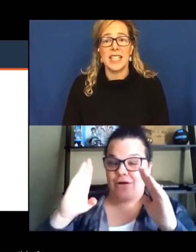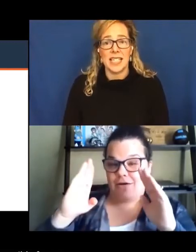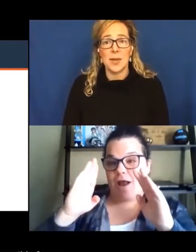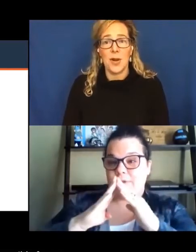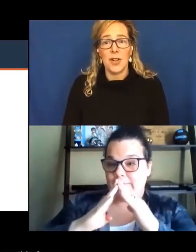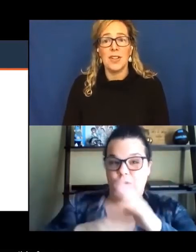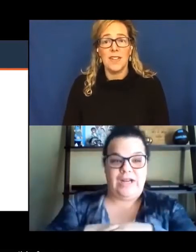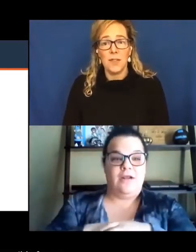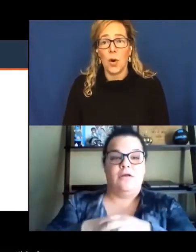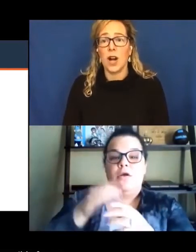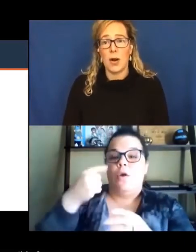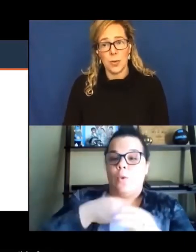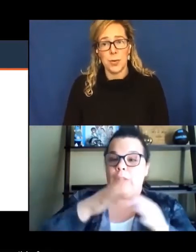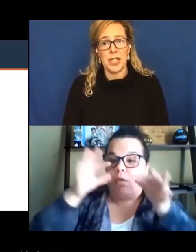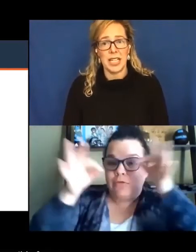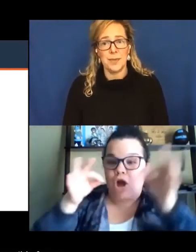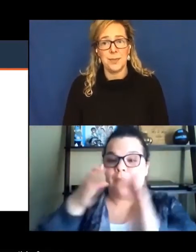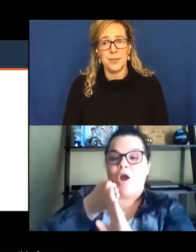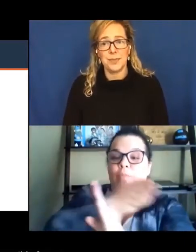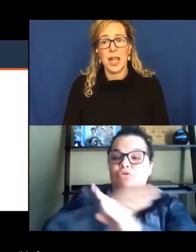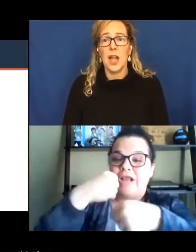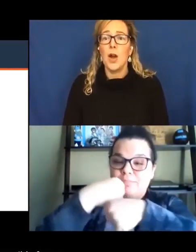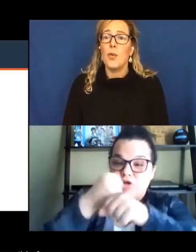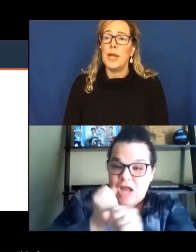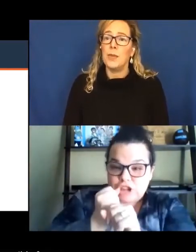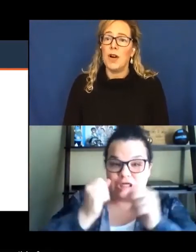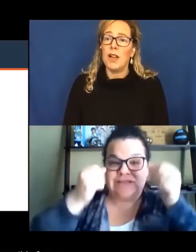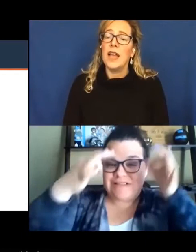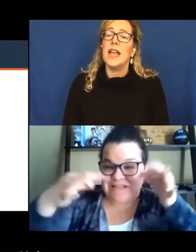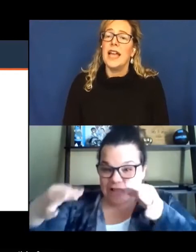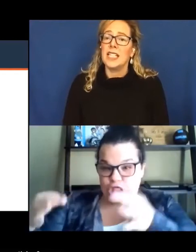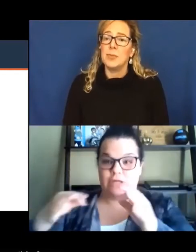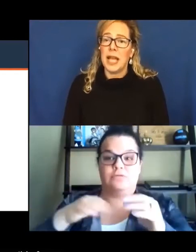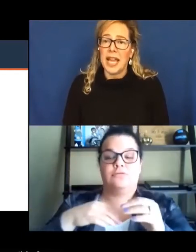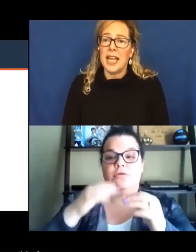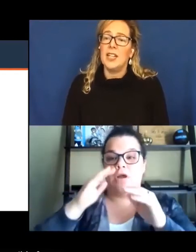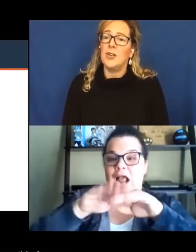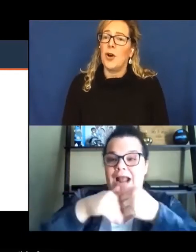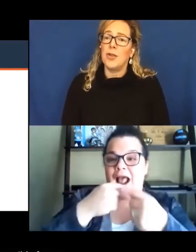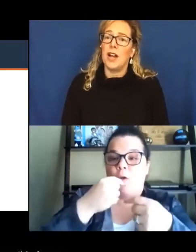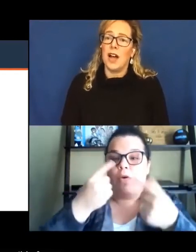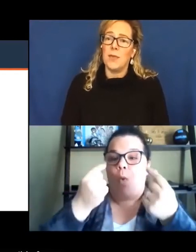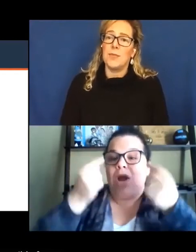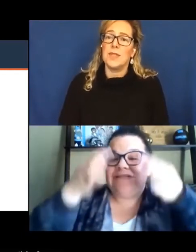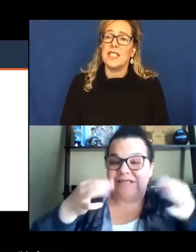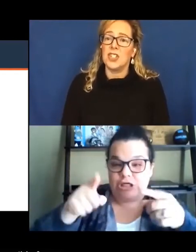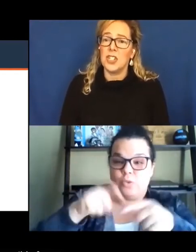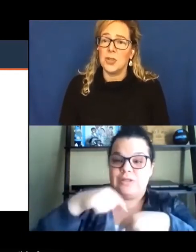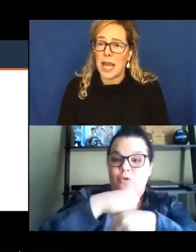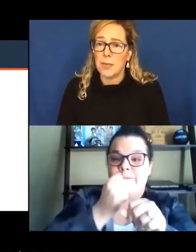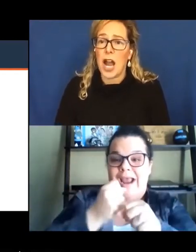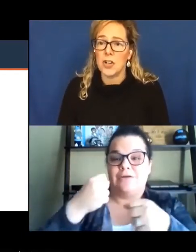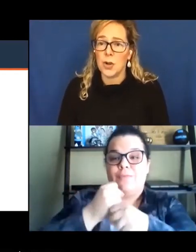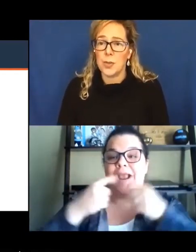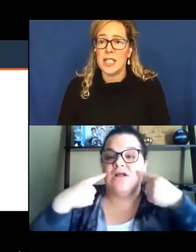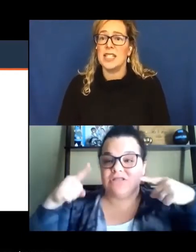everything accessible for our community. We will explain, the decisions